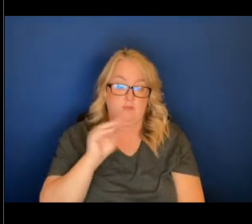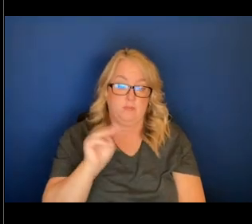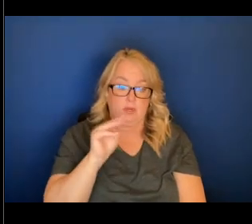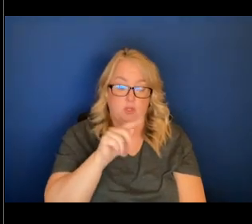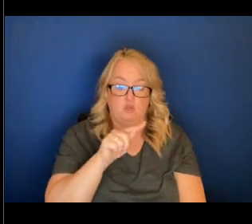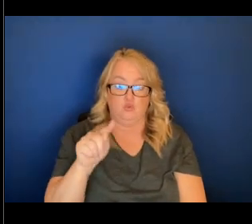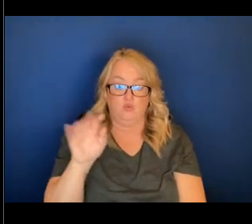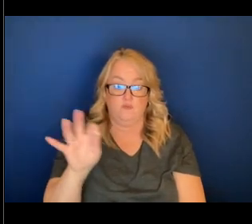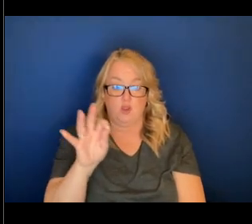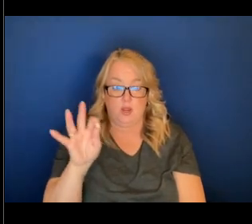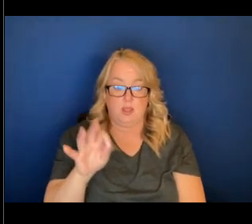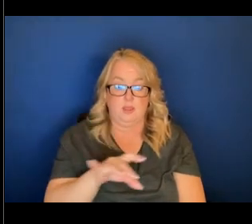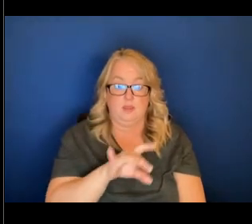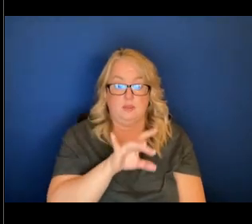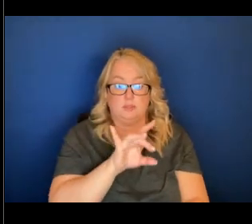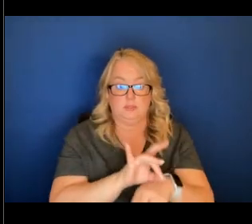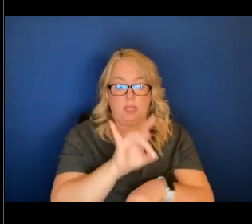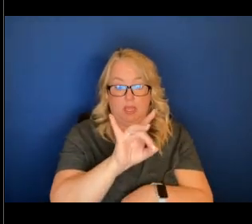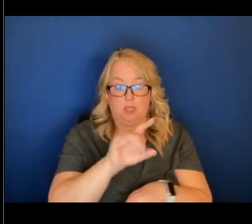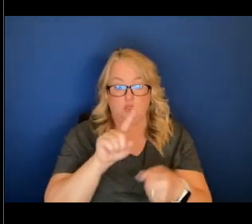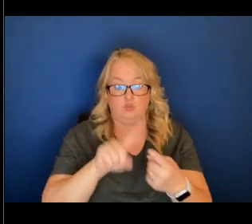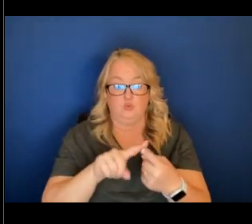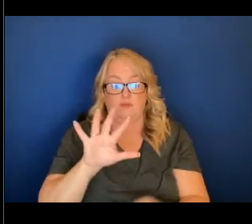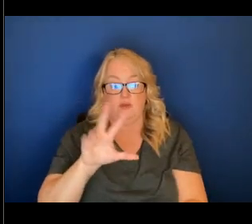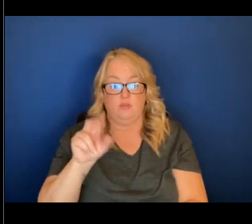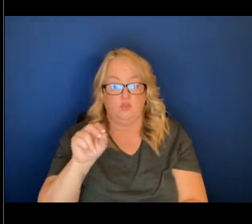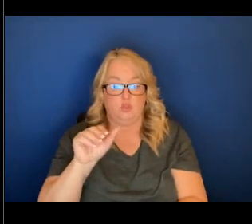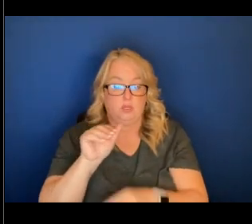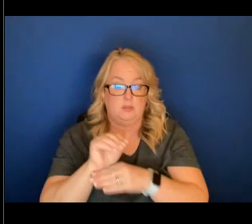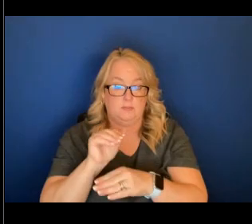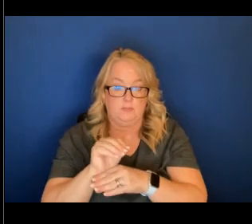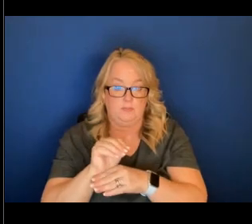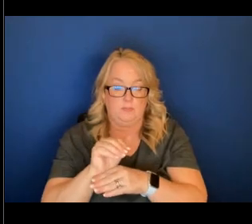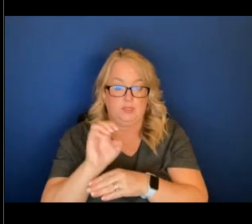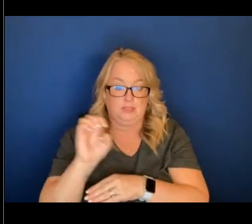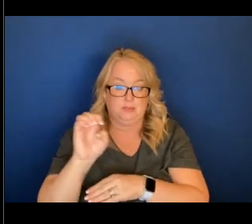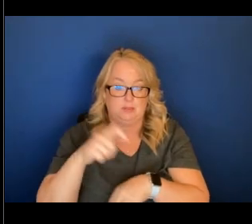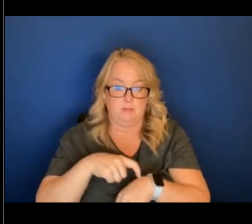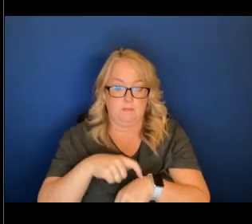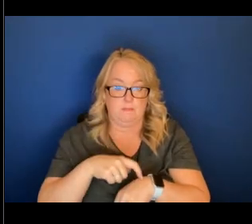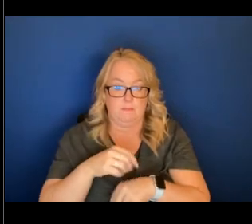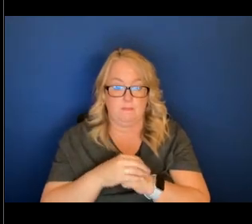Friday from 8 a.m. to 5:30 p.m. Eastern.